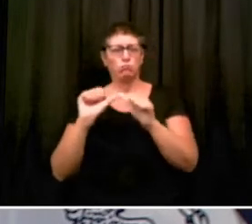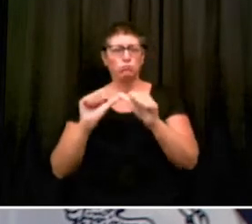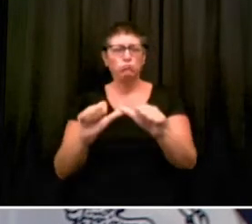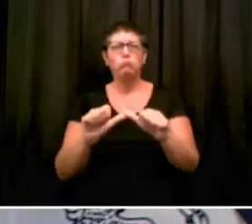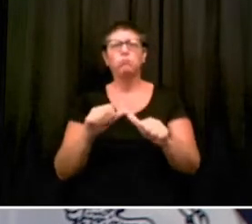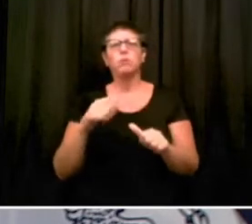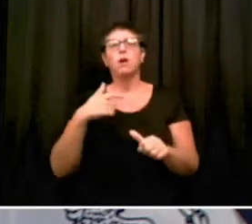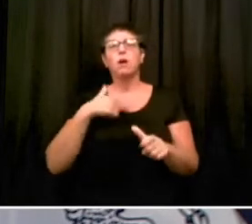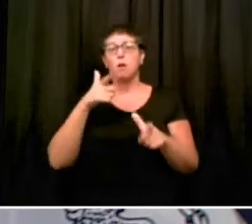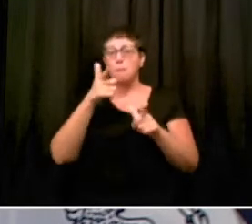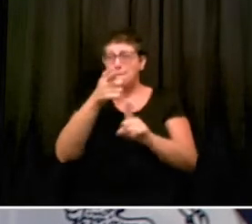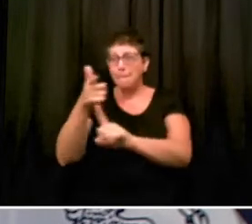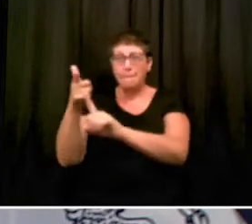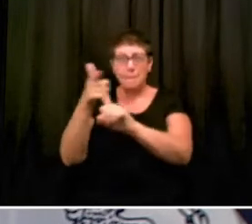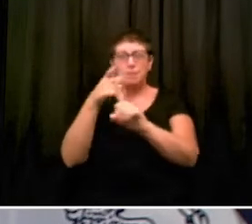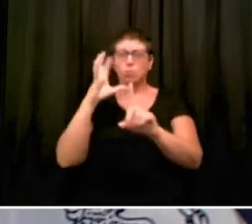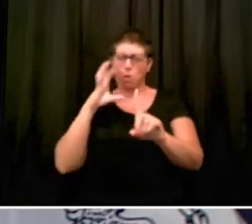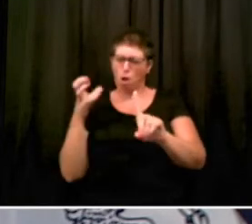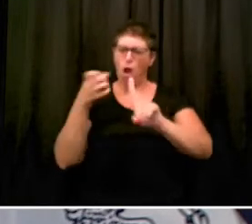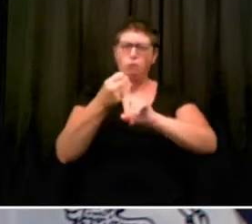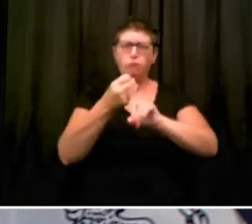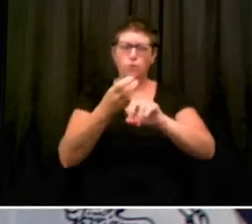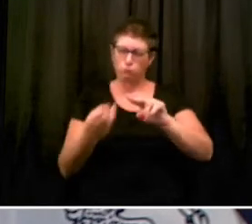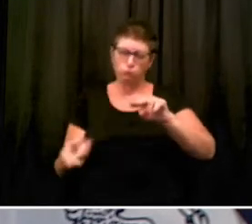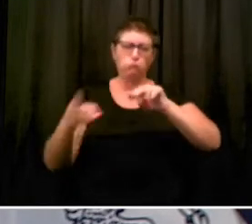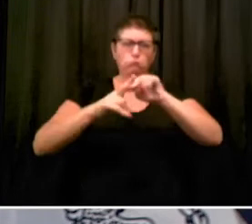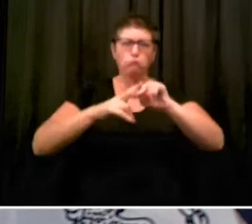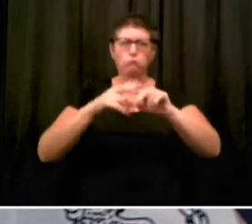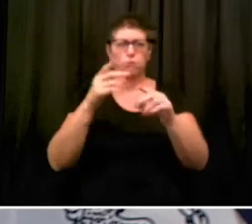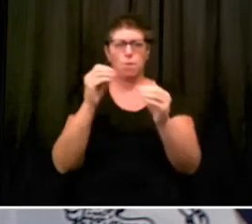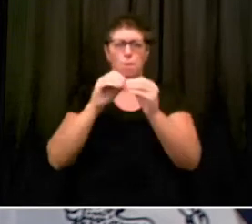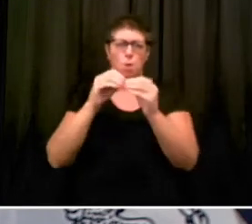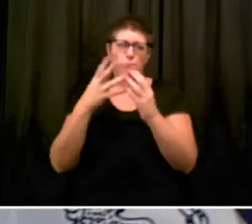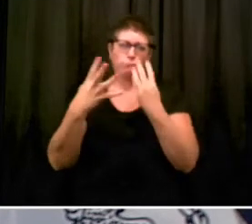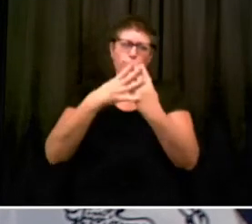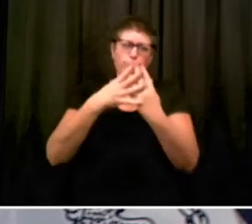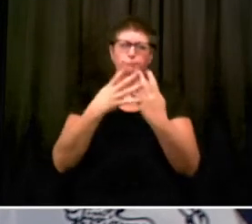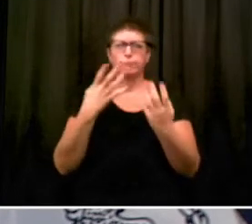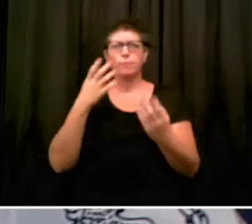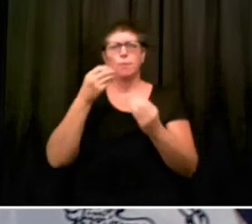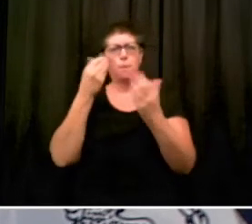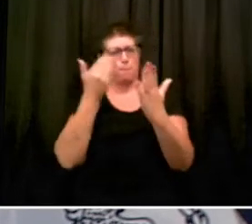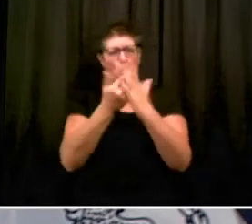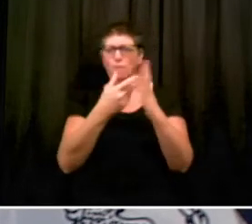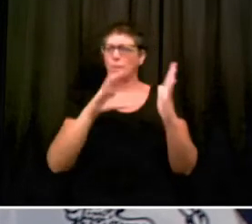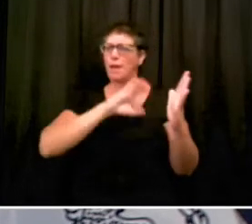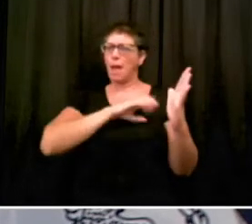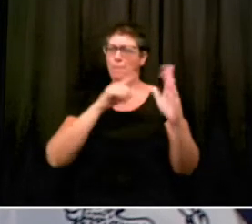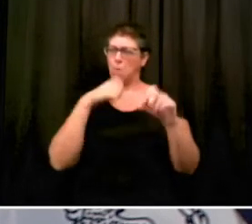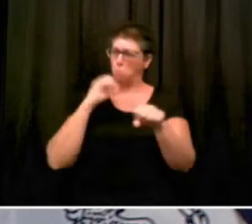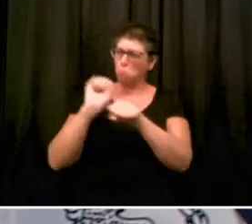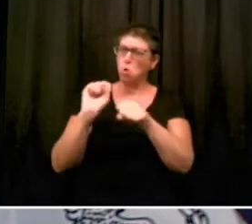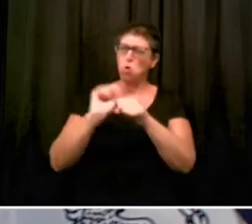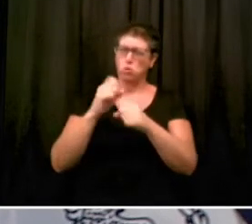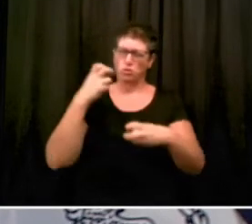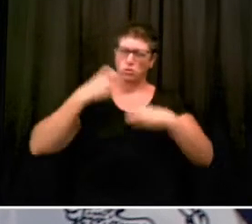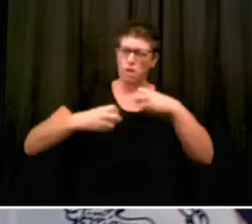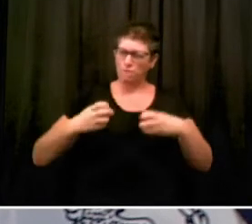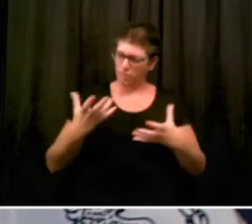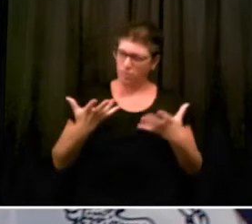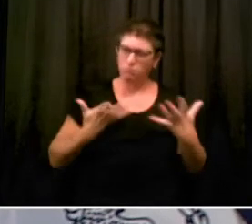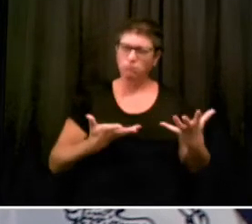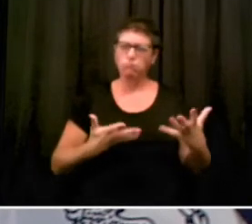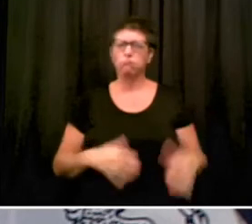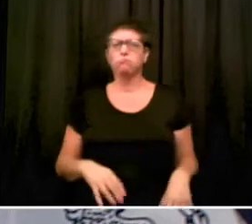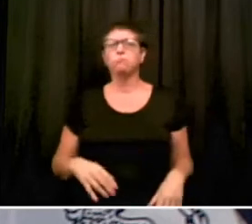showing those instances of the hard work that officers are doing. We just have to do it every single day. But I learned a long time ago, the people don't buy the